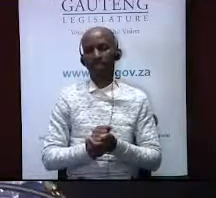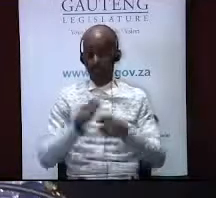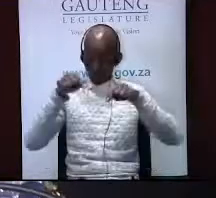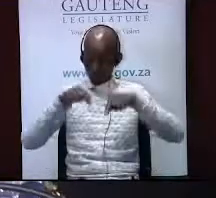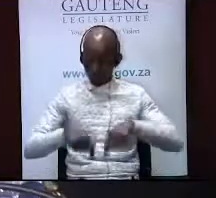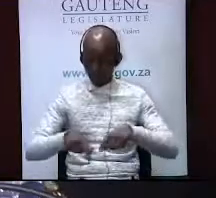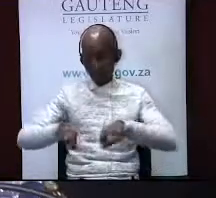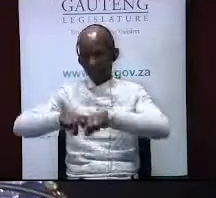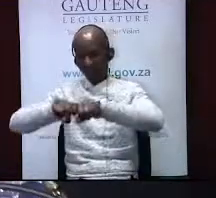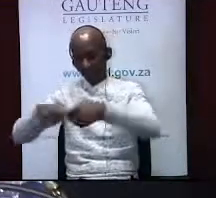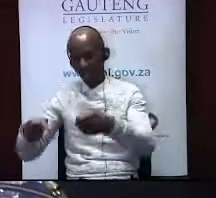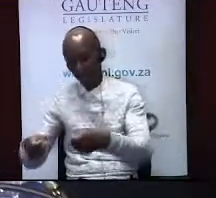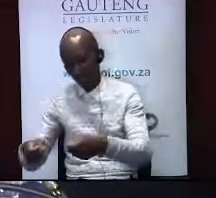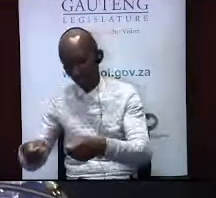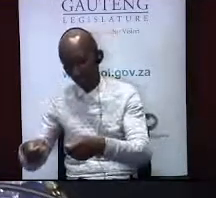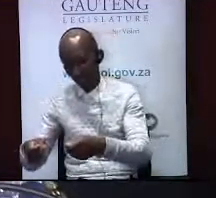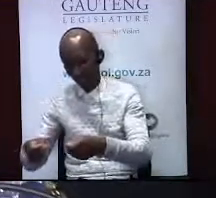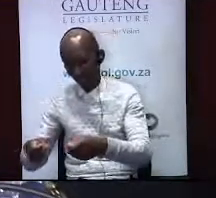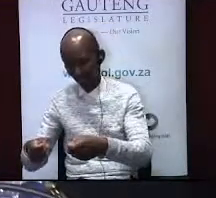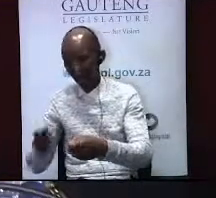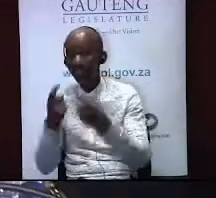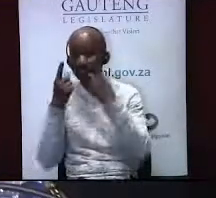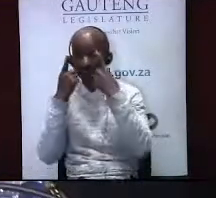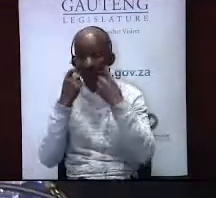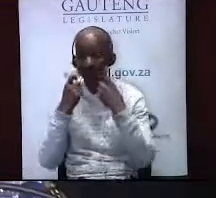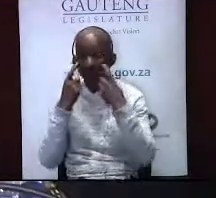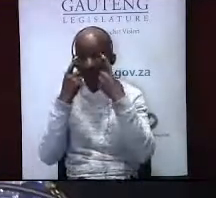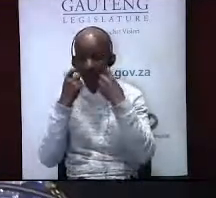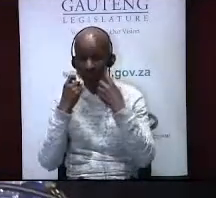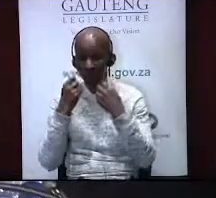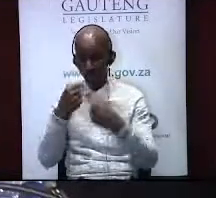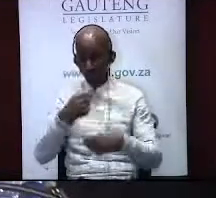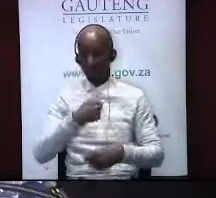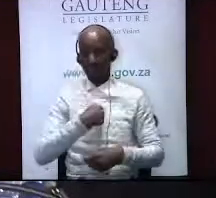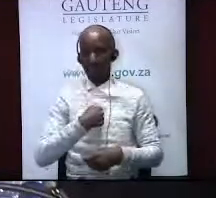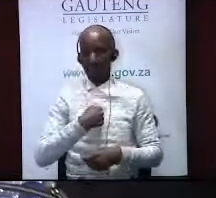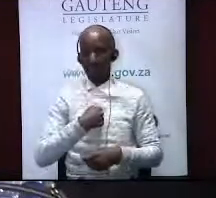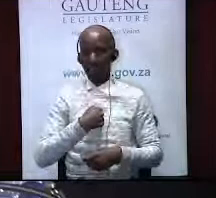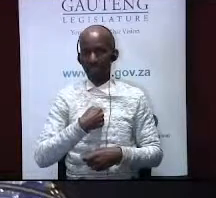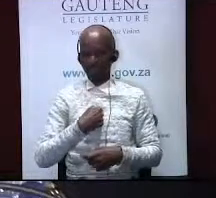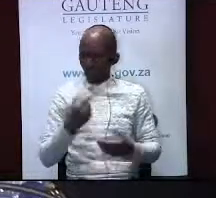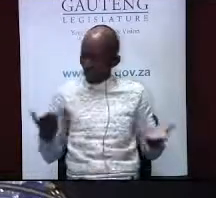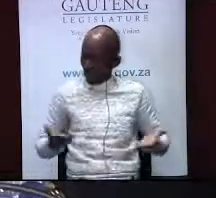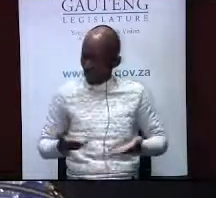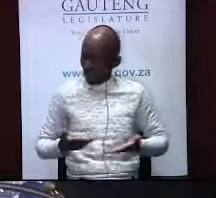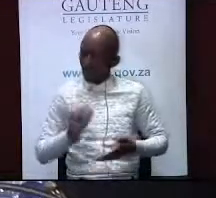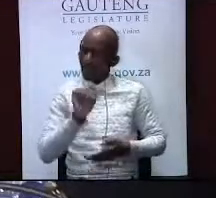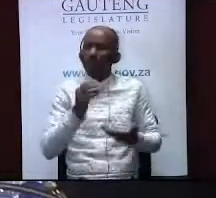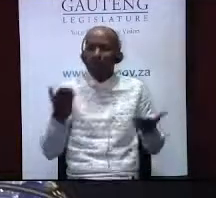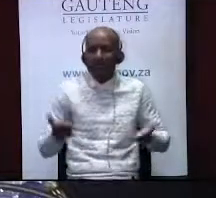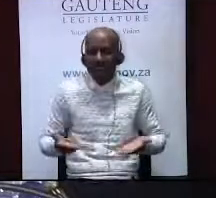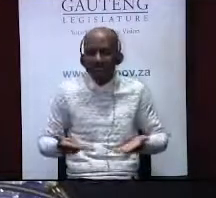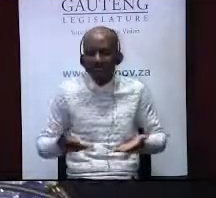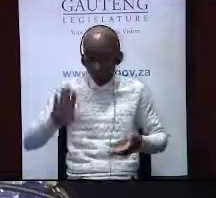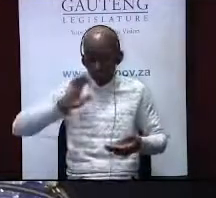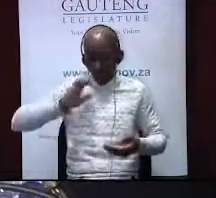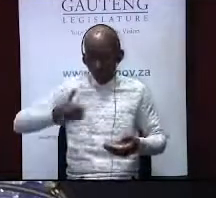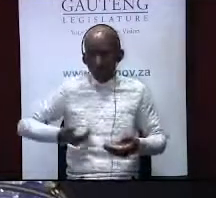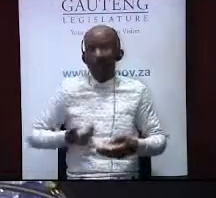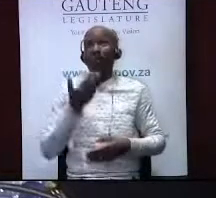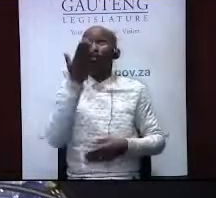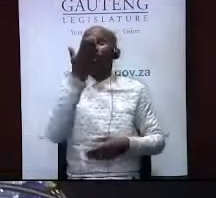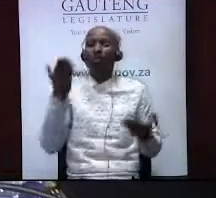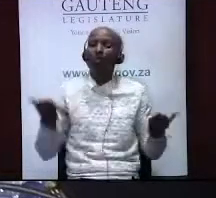bakashekwile ndi rapist, is crying out to you, to me. Where are you, woman of